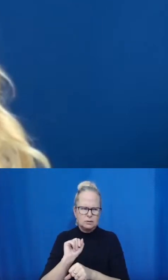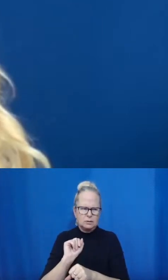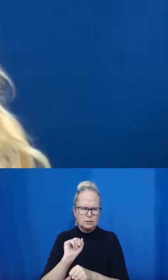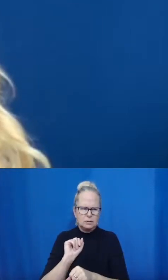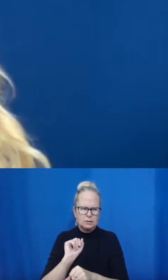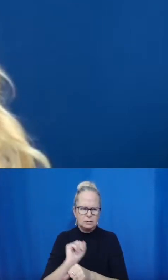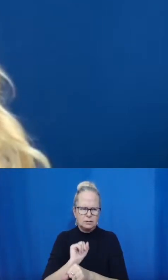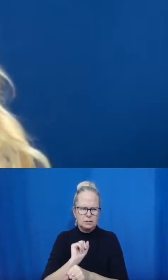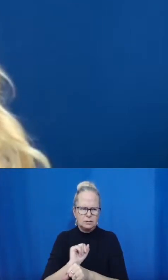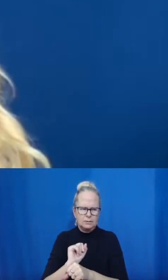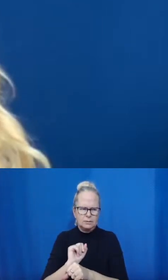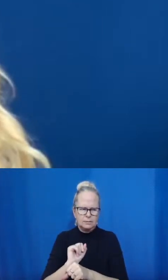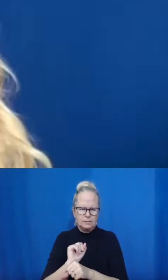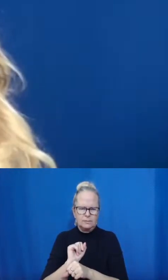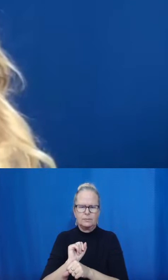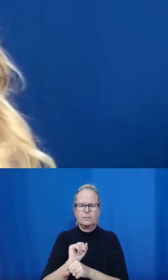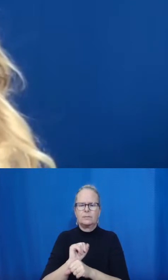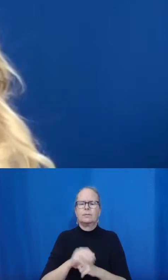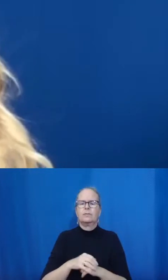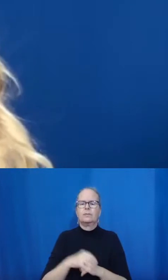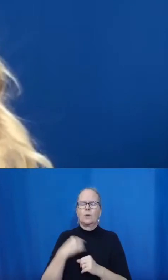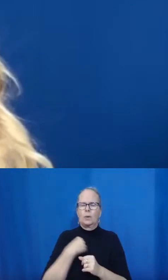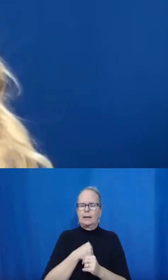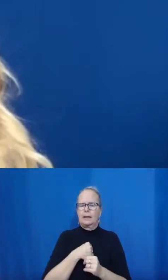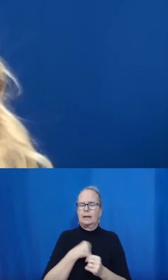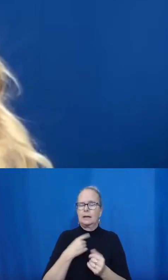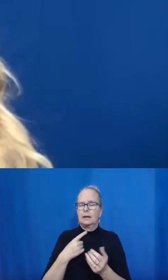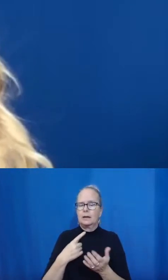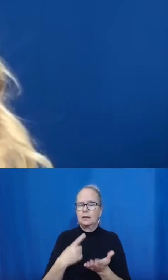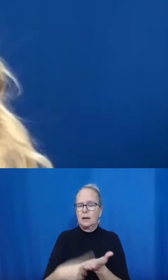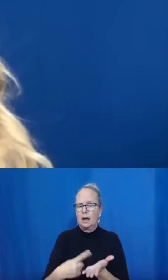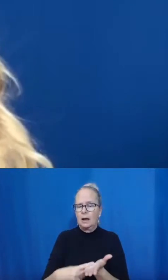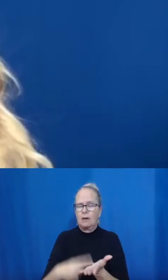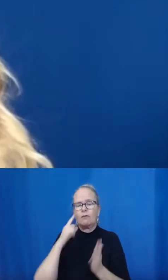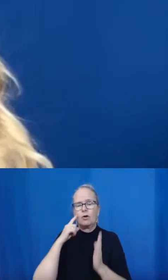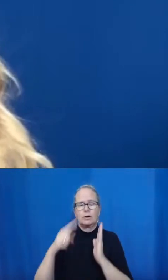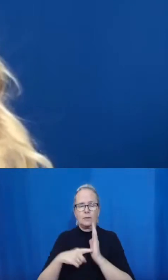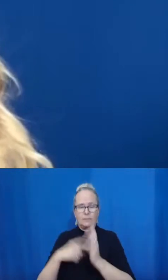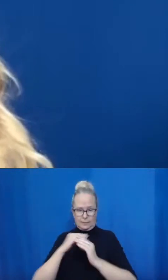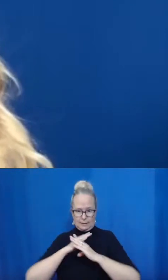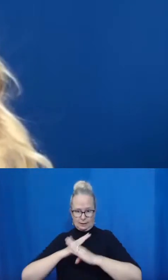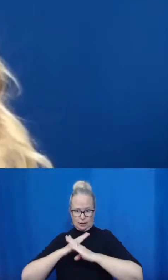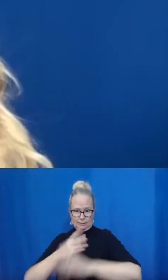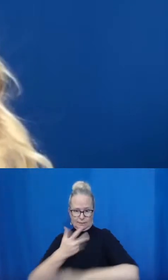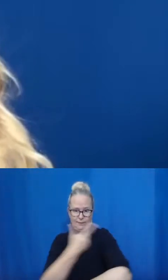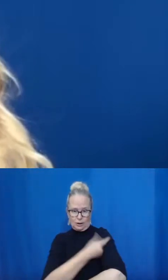when we talk about things. We only seem to talk about